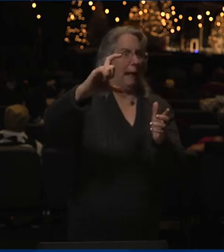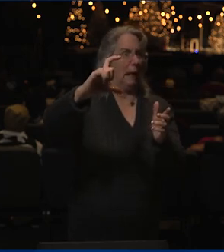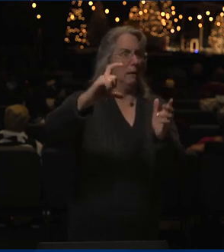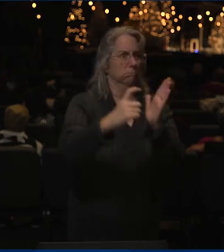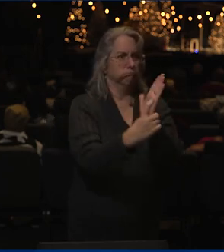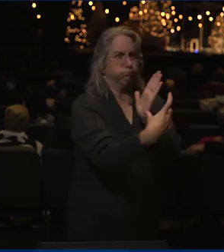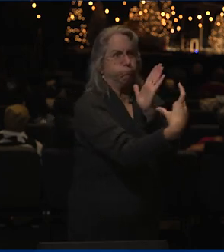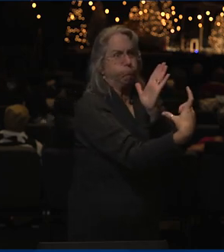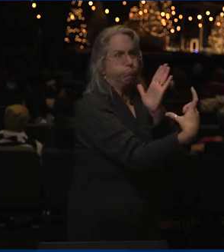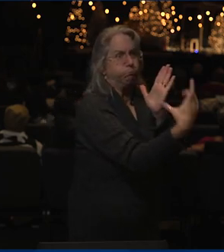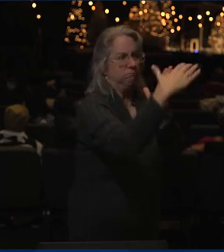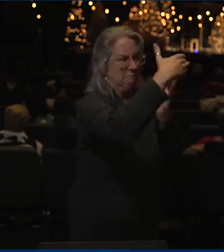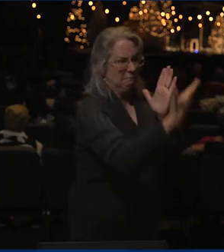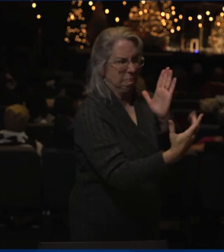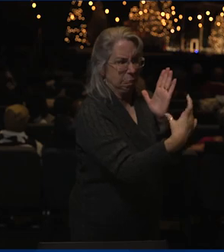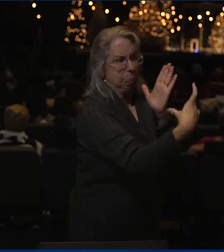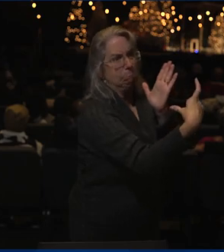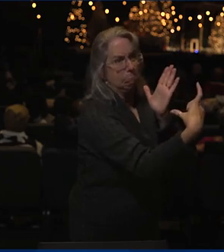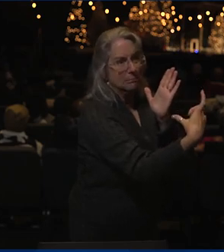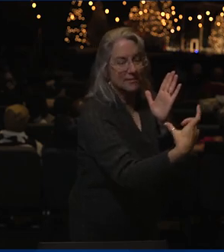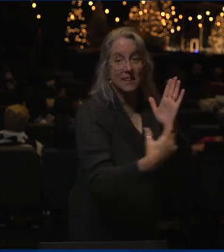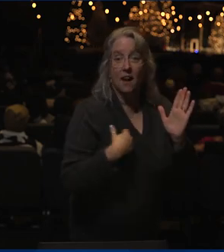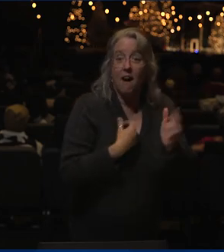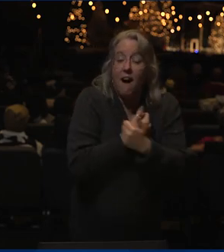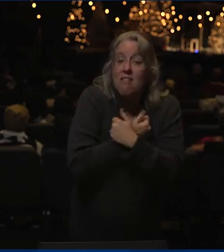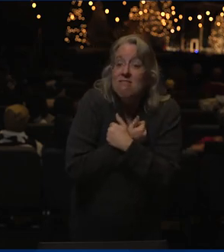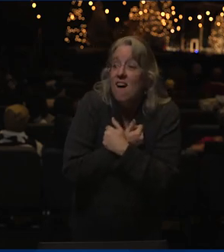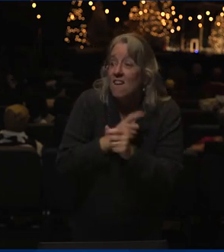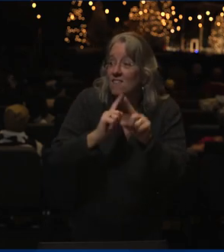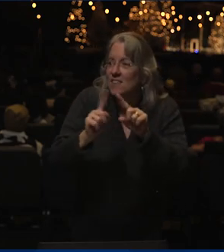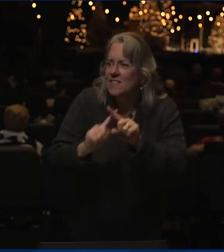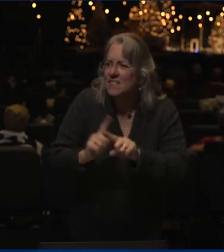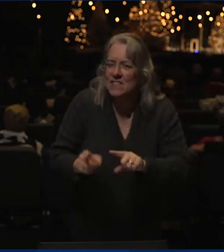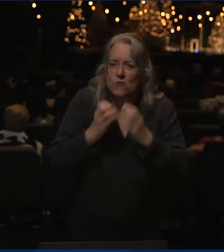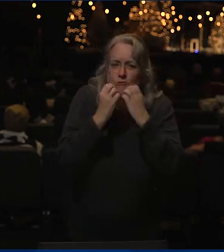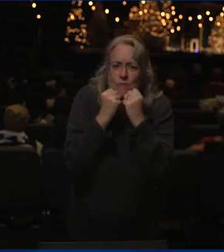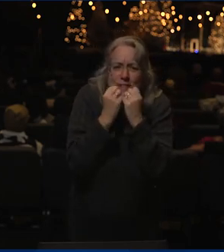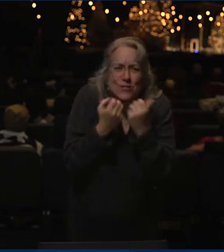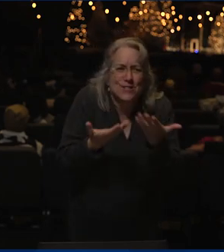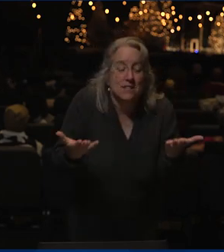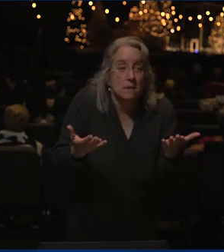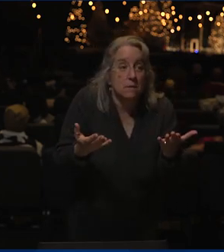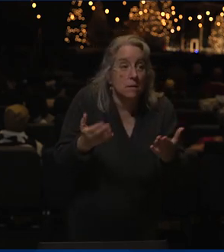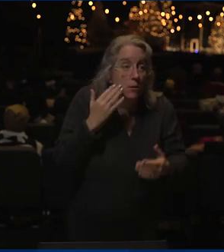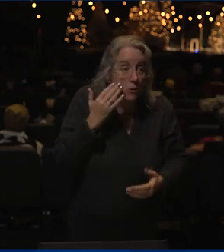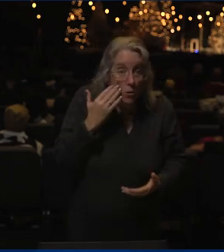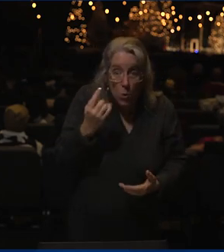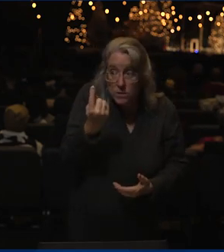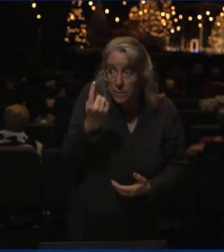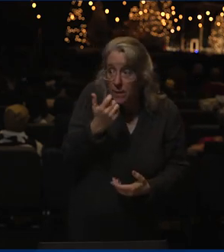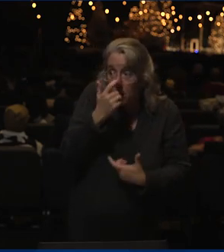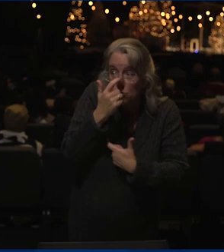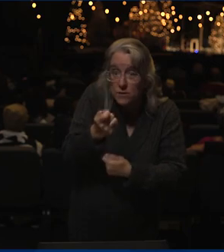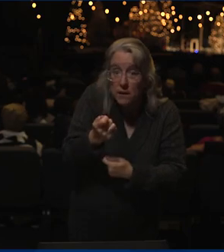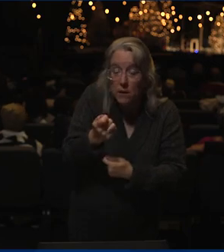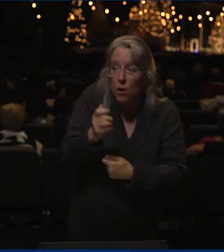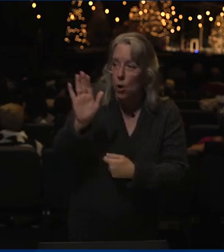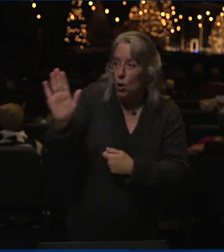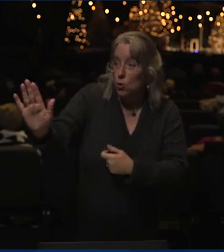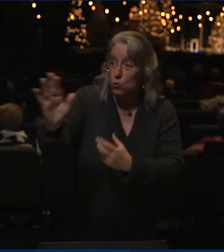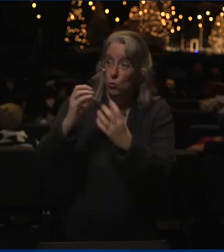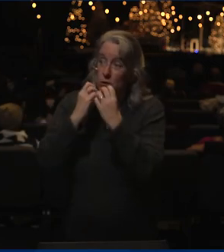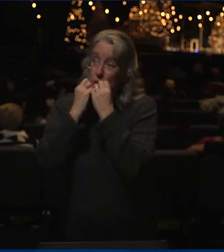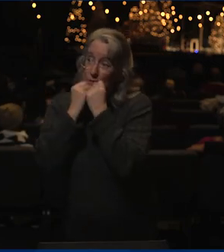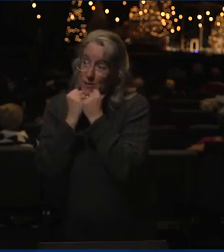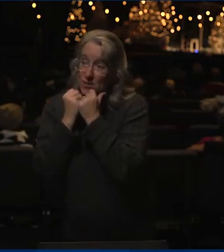Jesus was the whole side of the plate. I love treasures, and you know what an interesting thing is about treasures? Your treasures might not